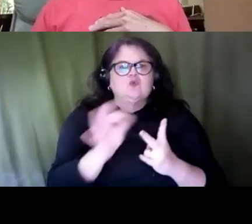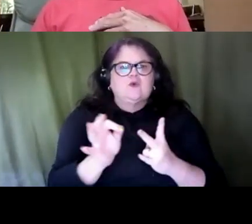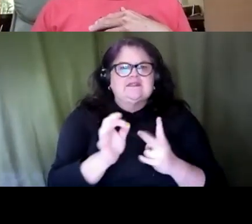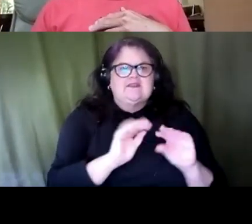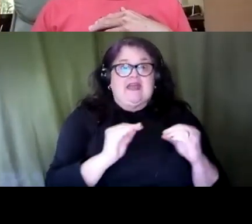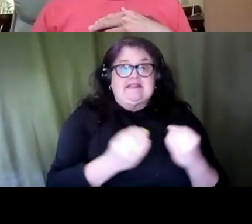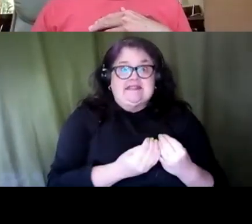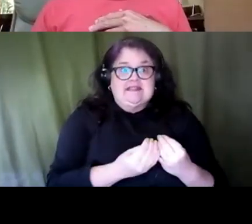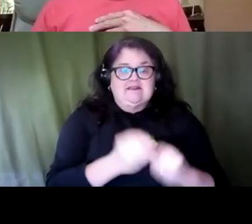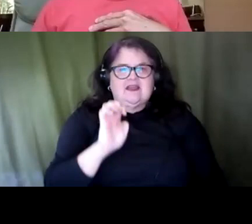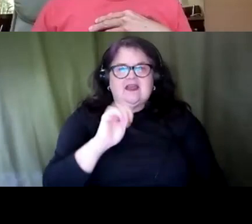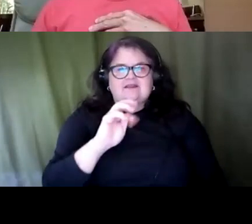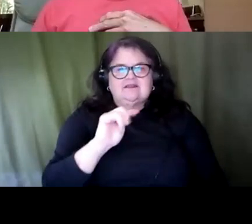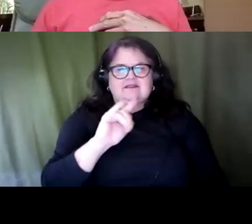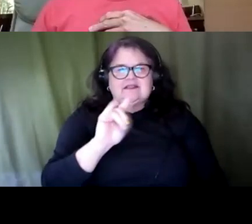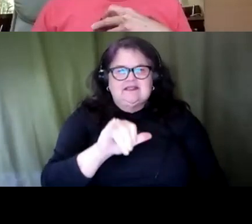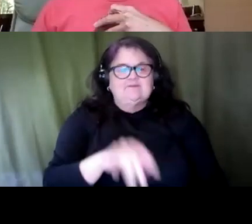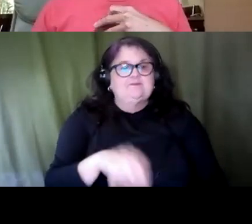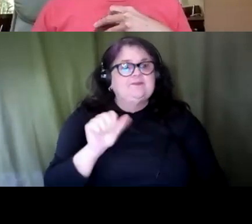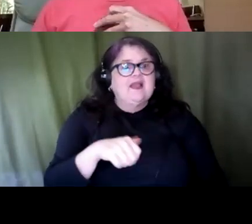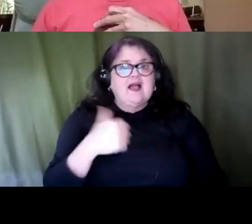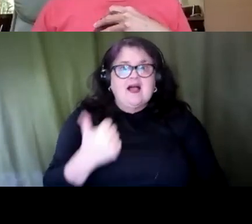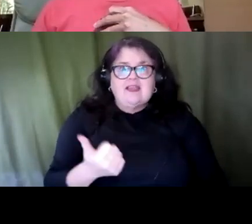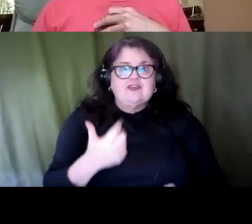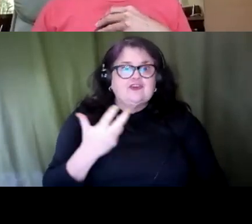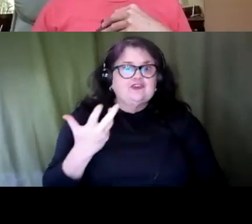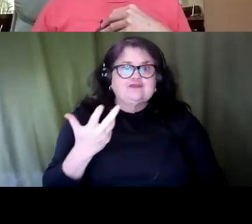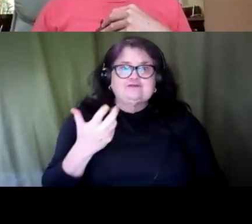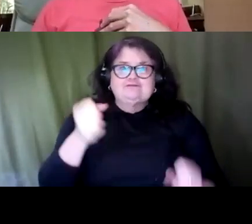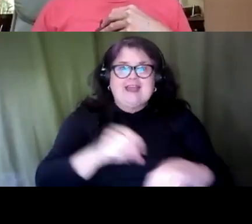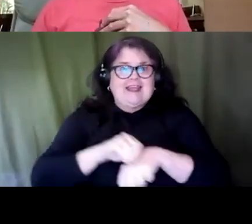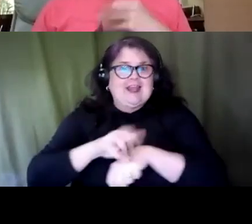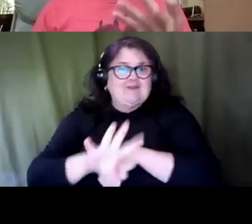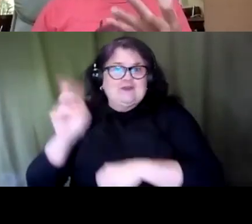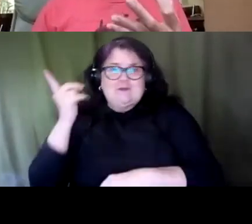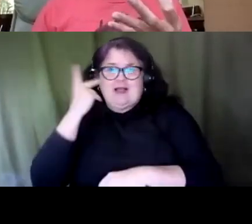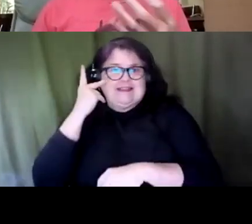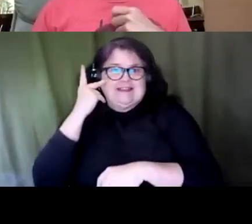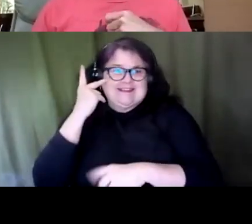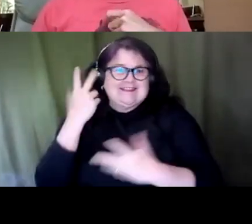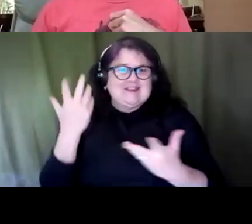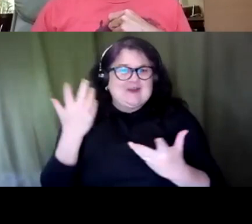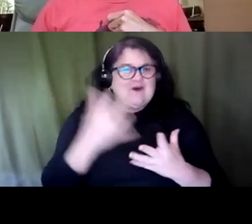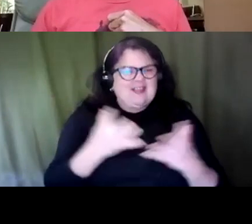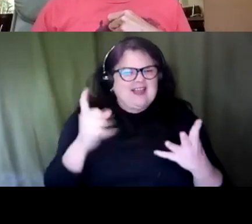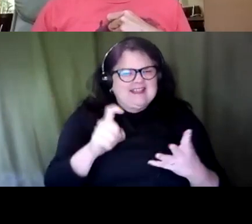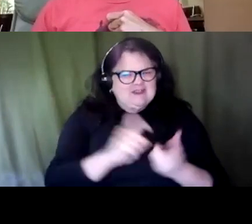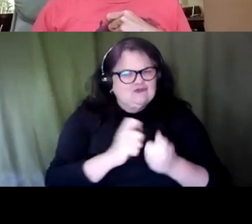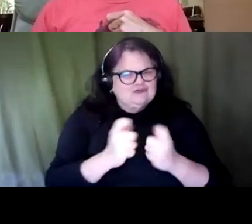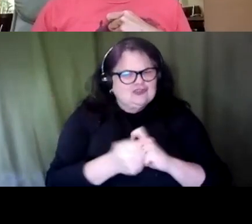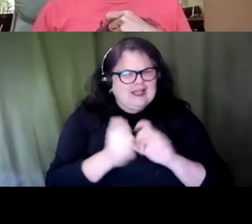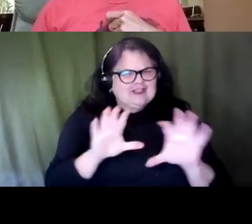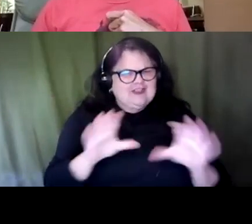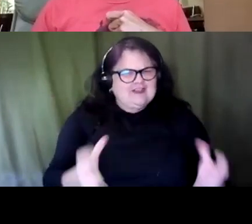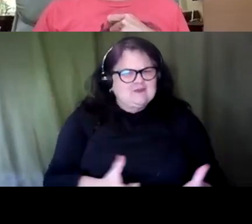Other entities can influence politics galore. And of course, there's a lot that needs to change in this world. And so being an entity that can influence it it's